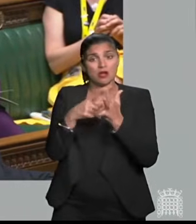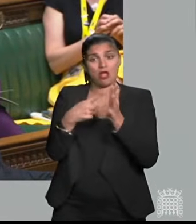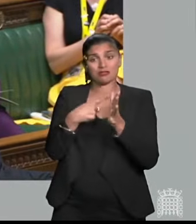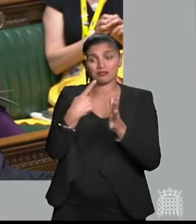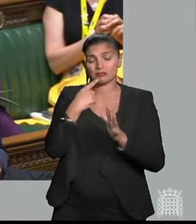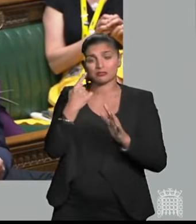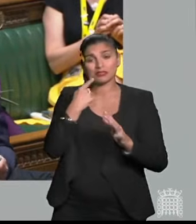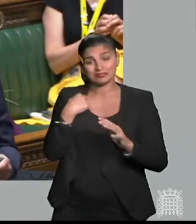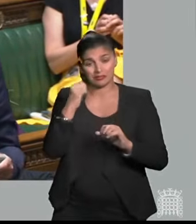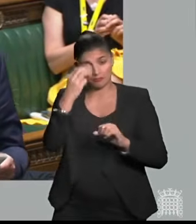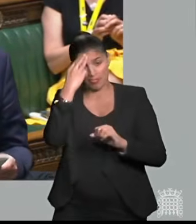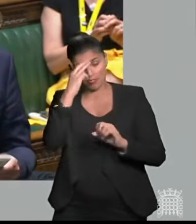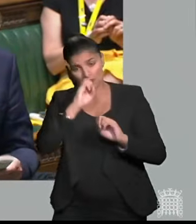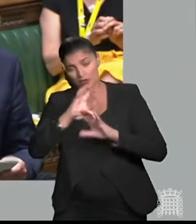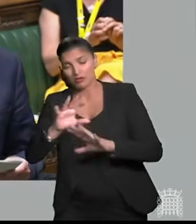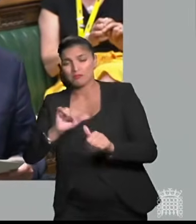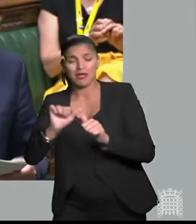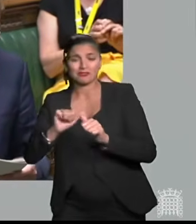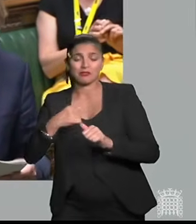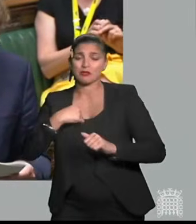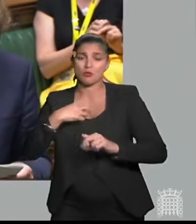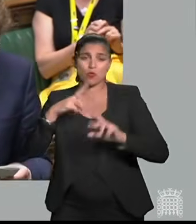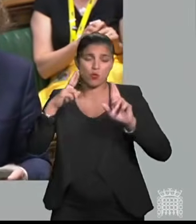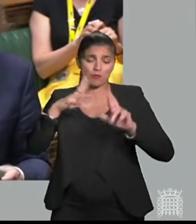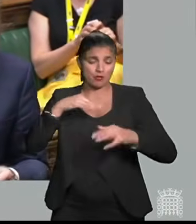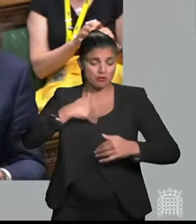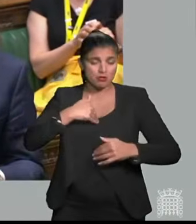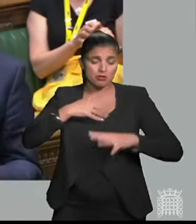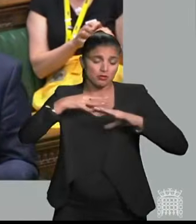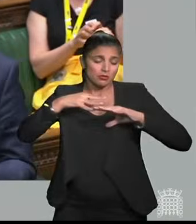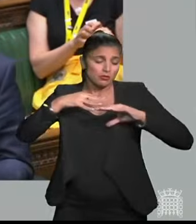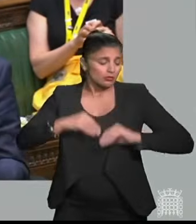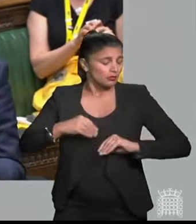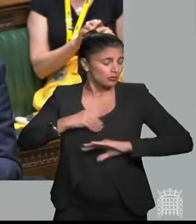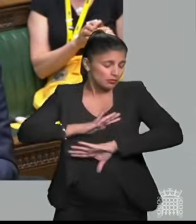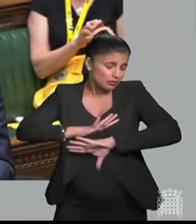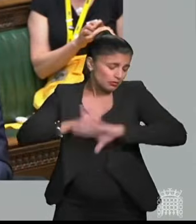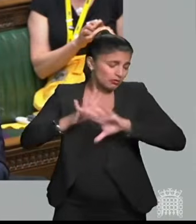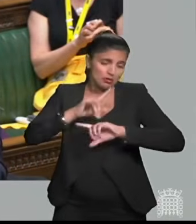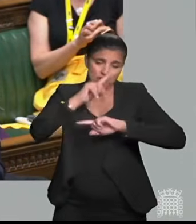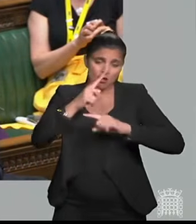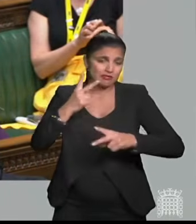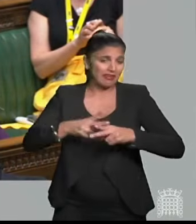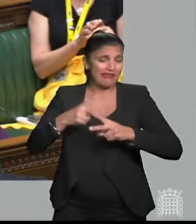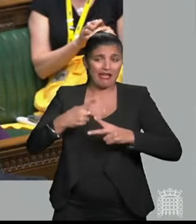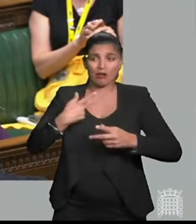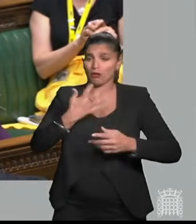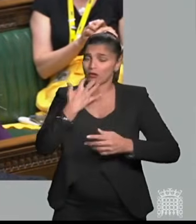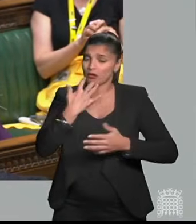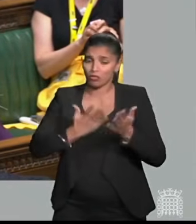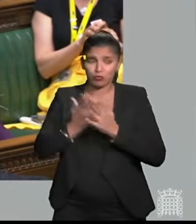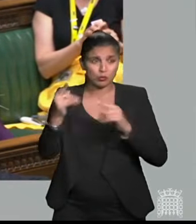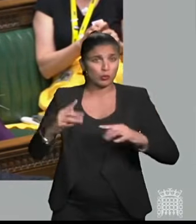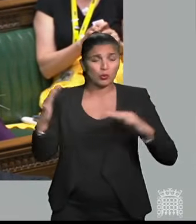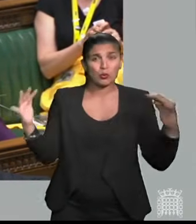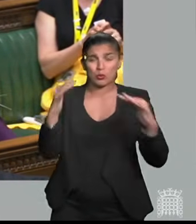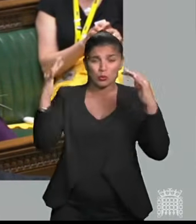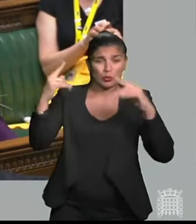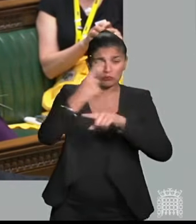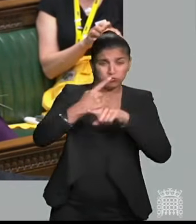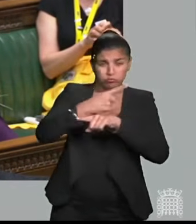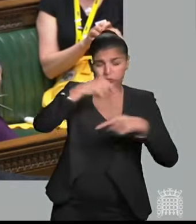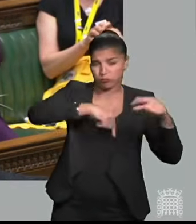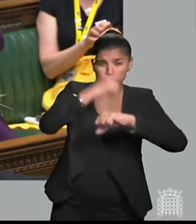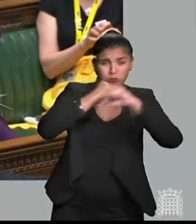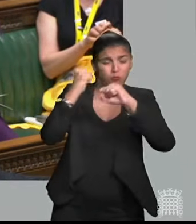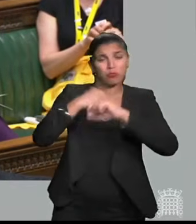Better if my heart stops, and then I'll be at peace. I can't take another night." Mr. Speaker, with military action